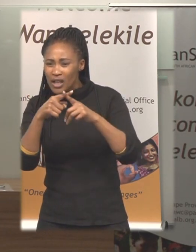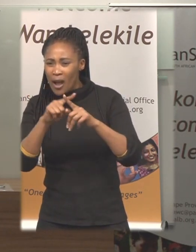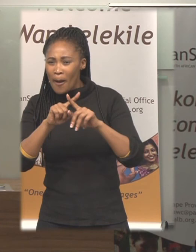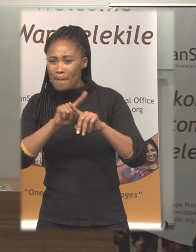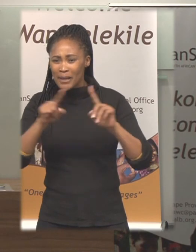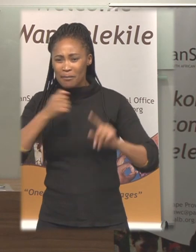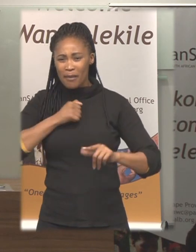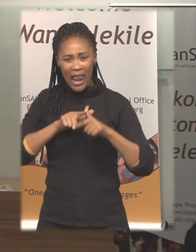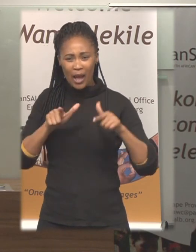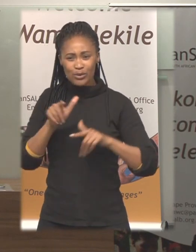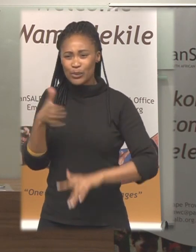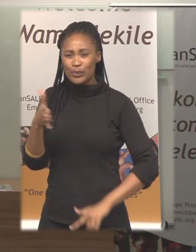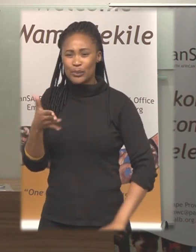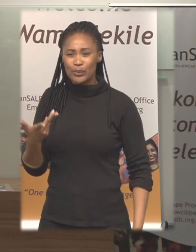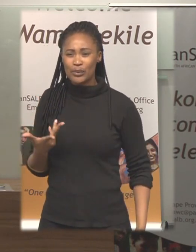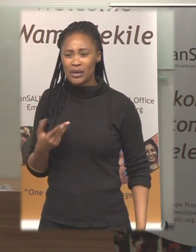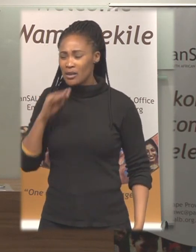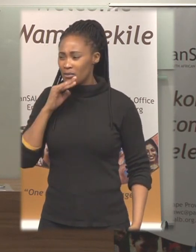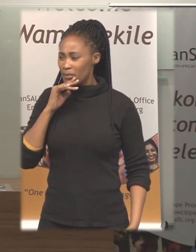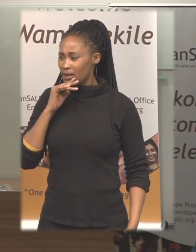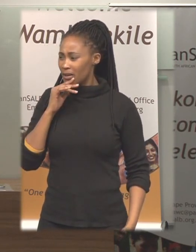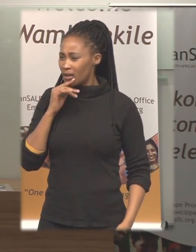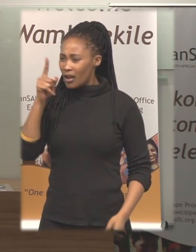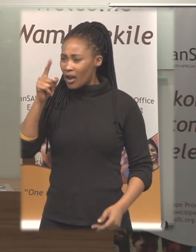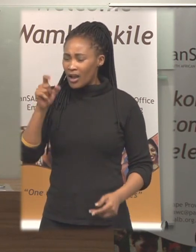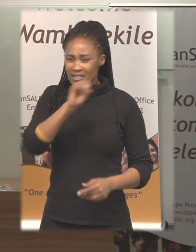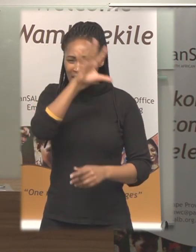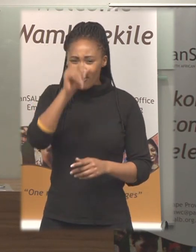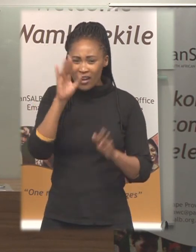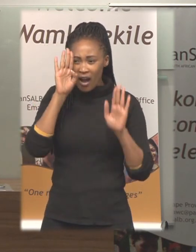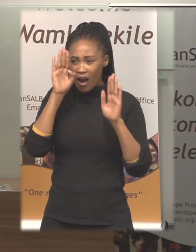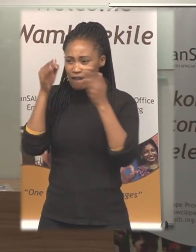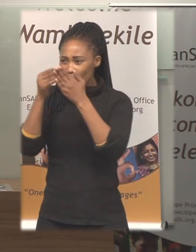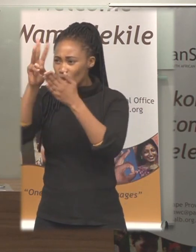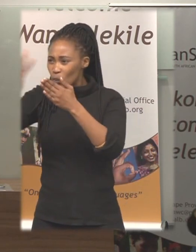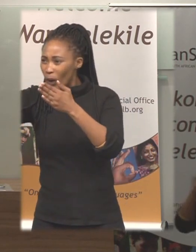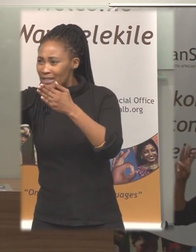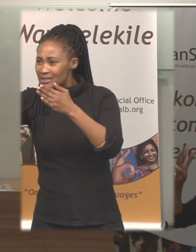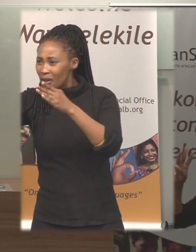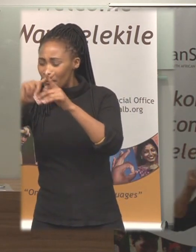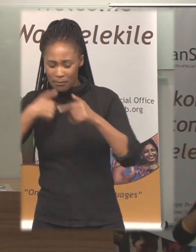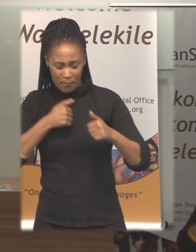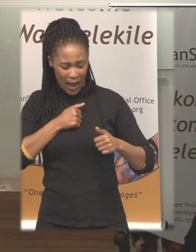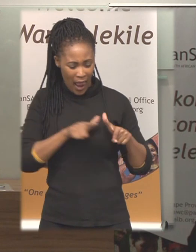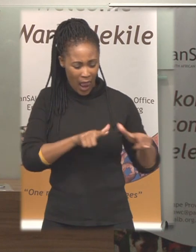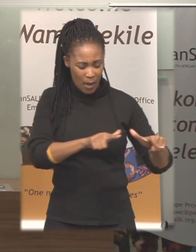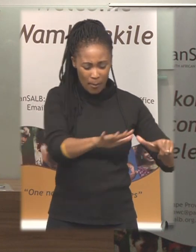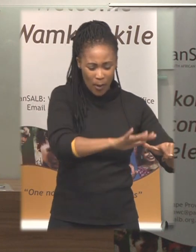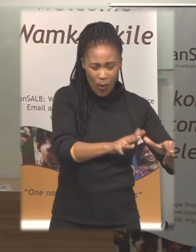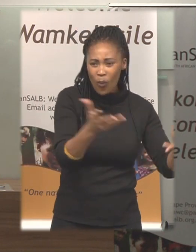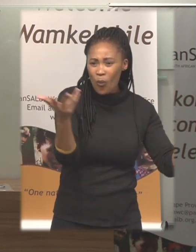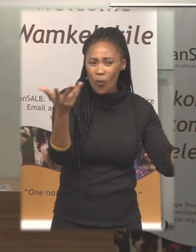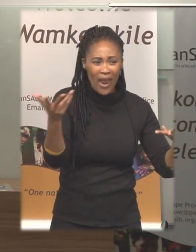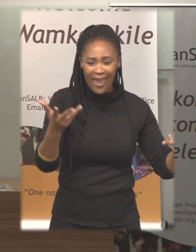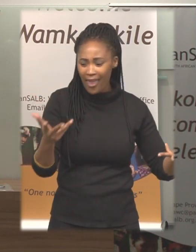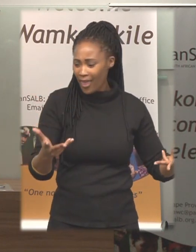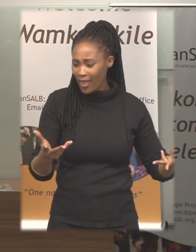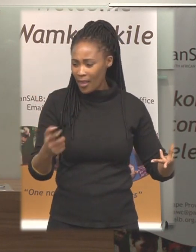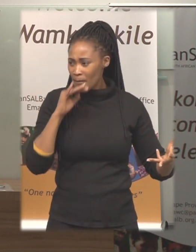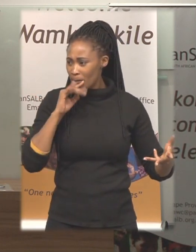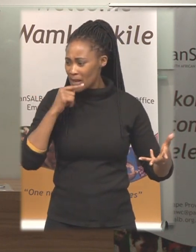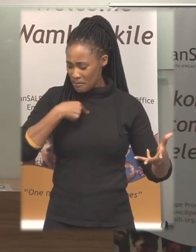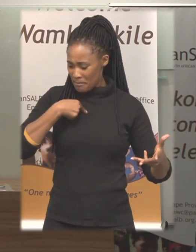Limpopo province situated? The rejected stone turns out to be the chief stone. the broken Sangami, the